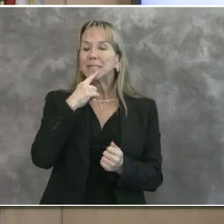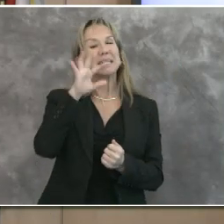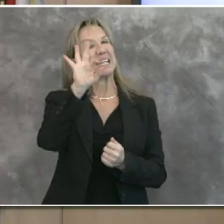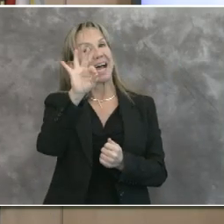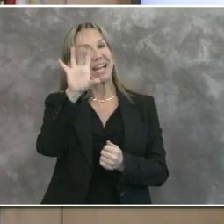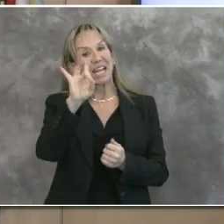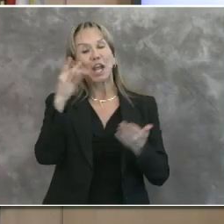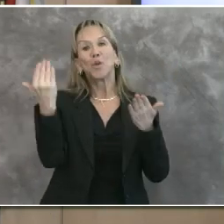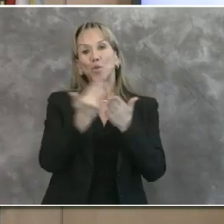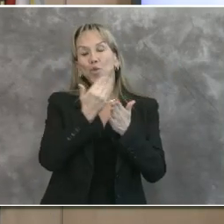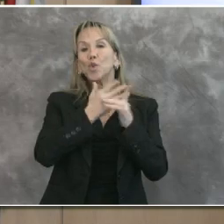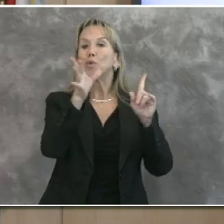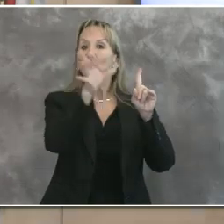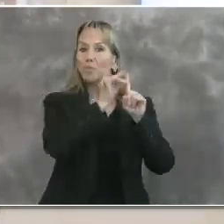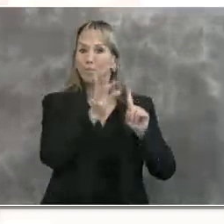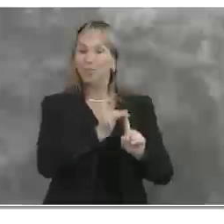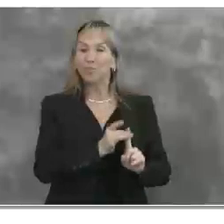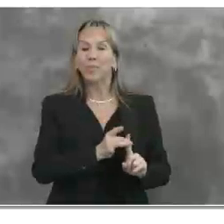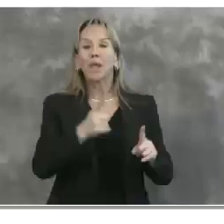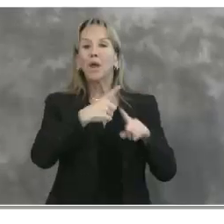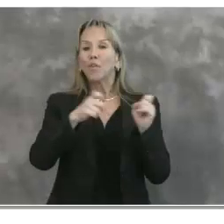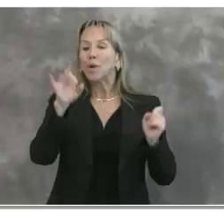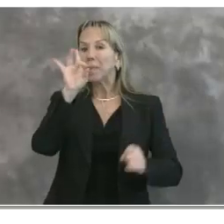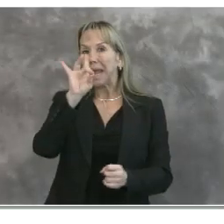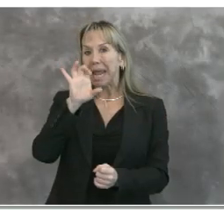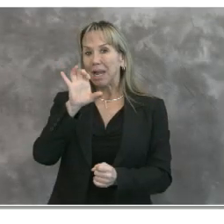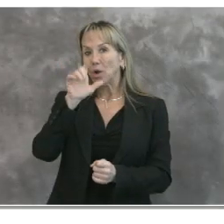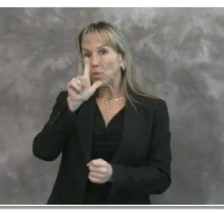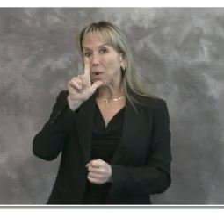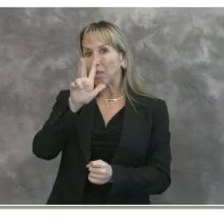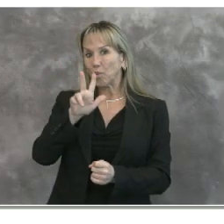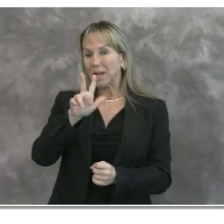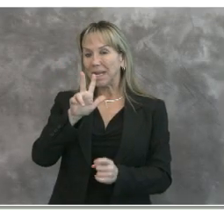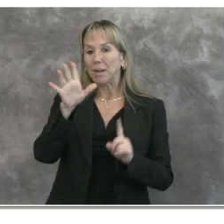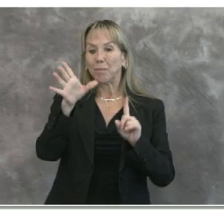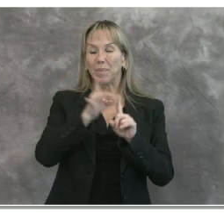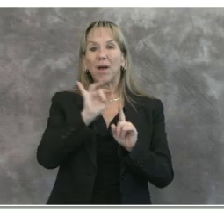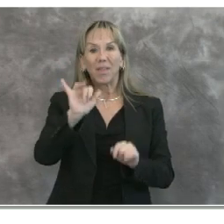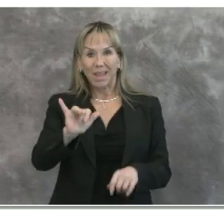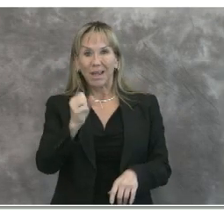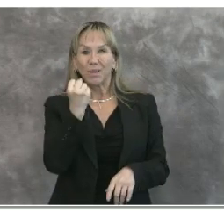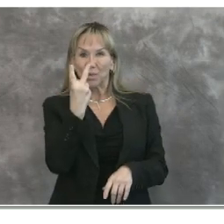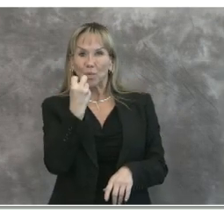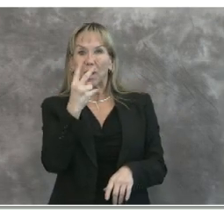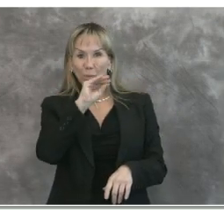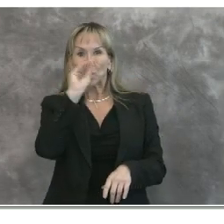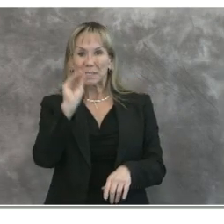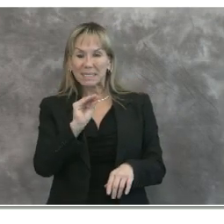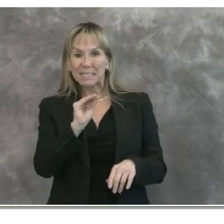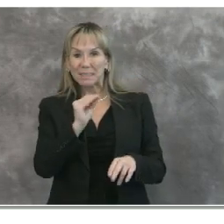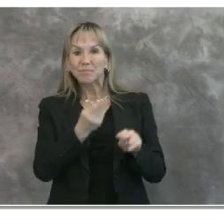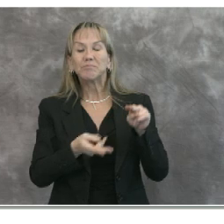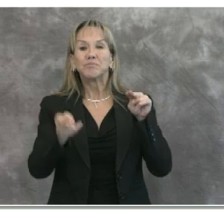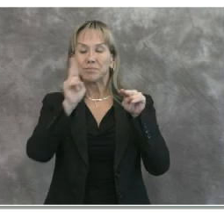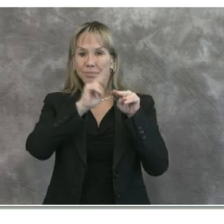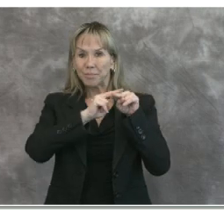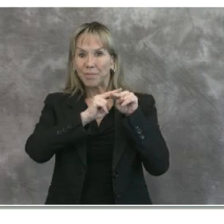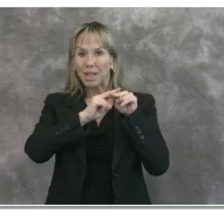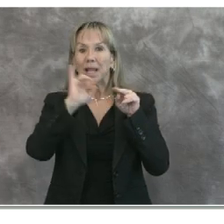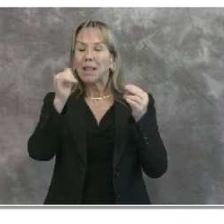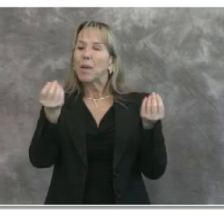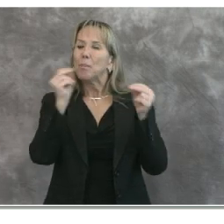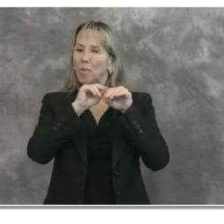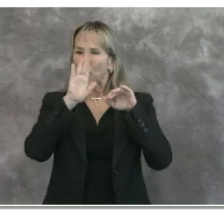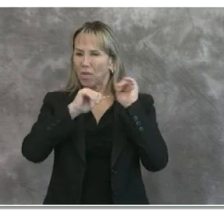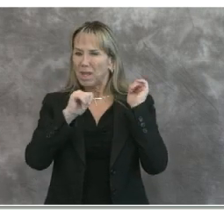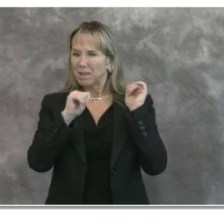new positive cases out of 823 positive. This is a 12% positive rate. 12% is higher